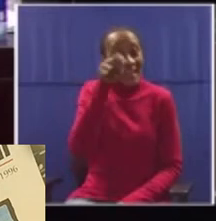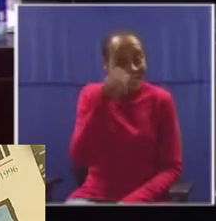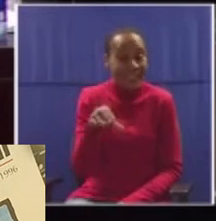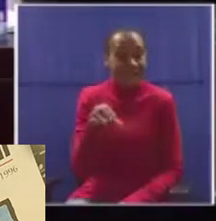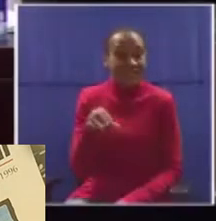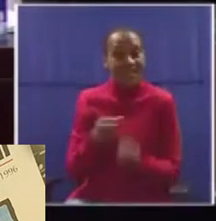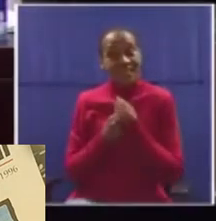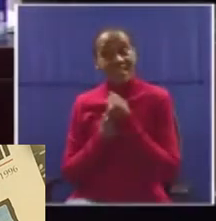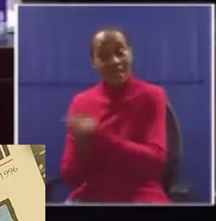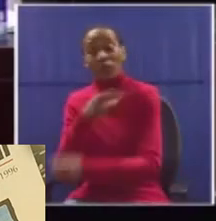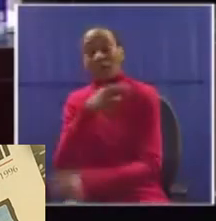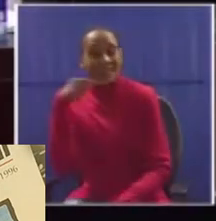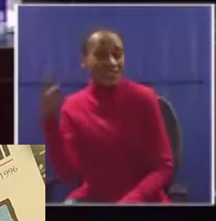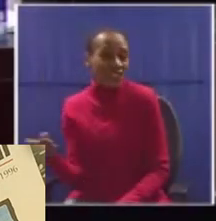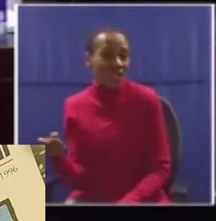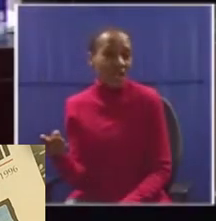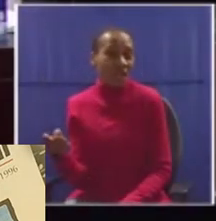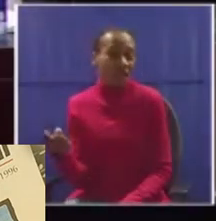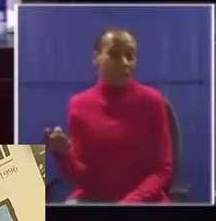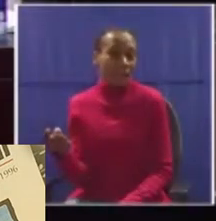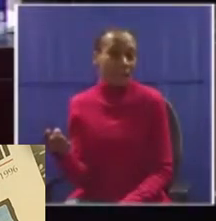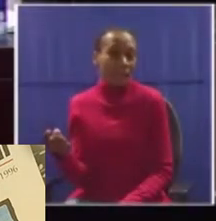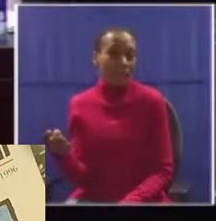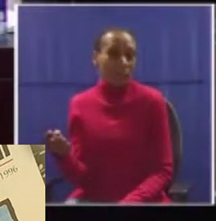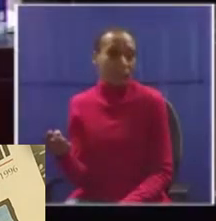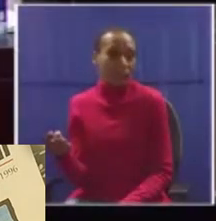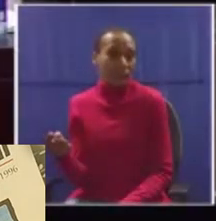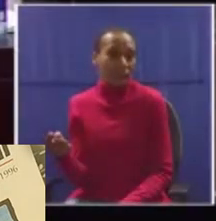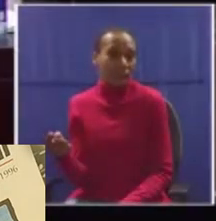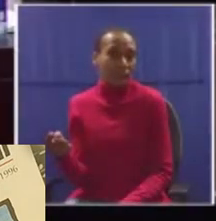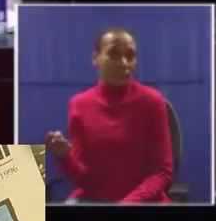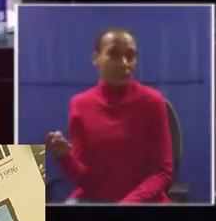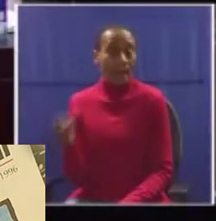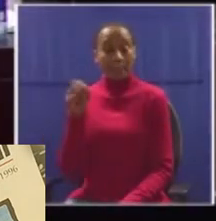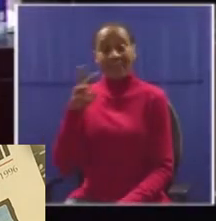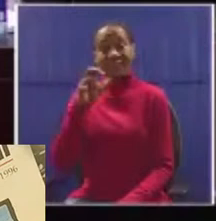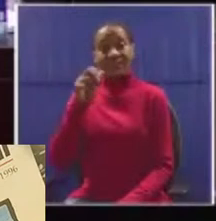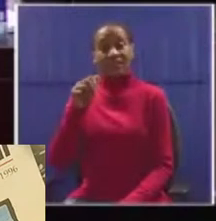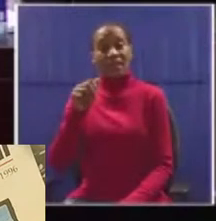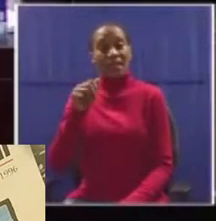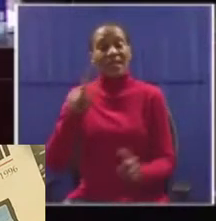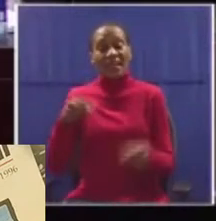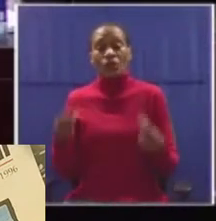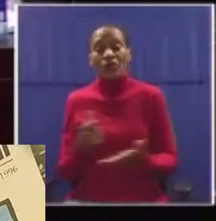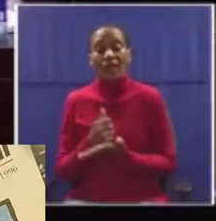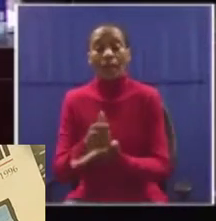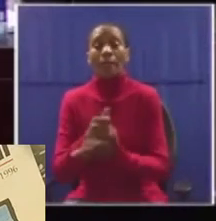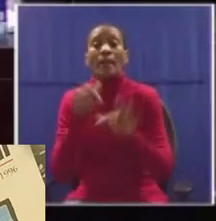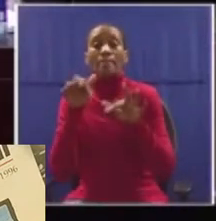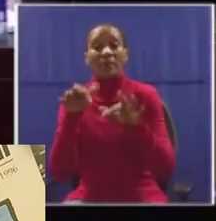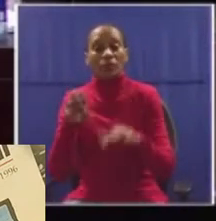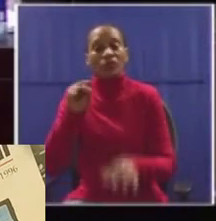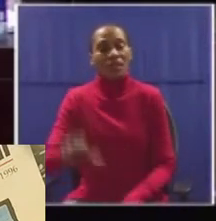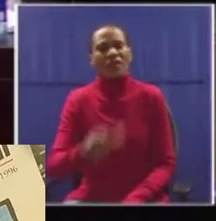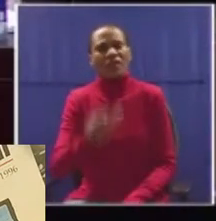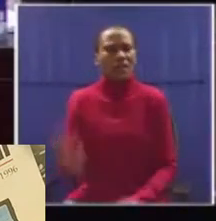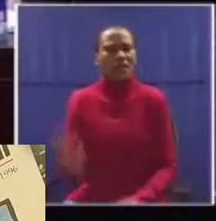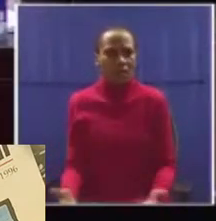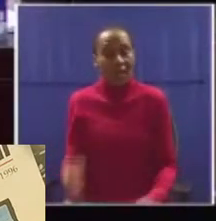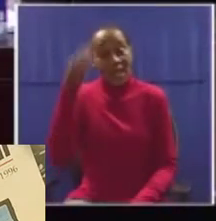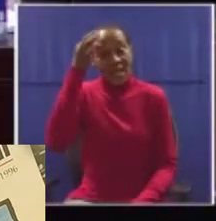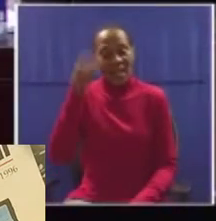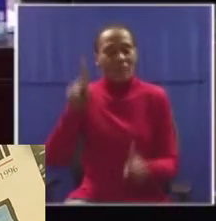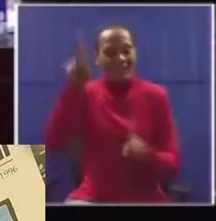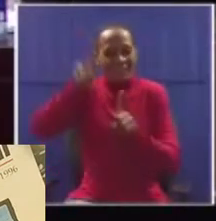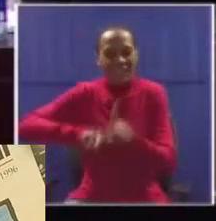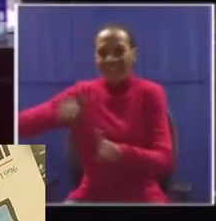to side with authoritarian regimes and is no longer a shining Beacon of Hope for the victory of Human Rights over oppression government